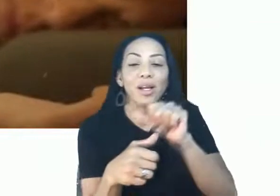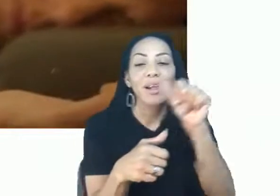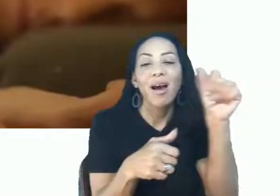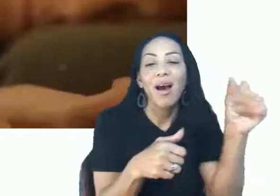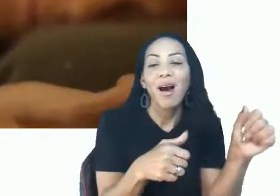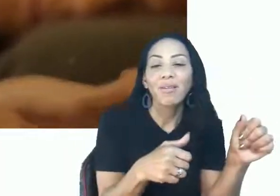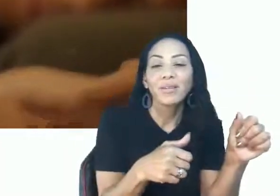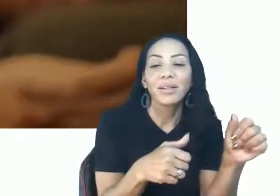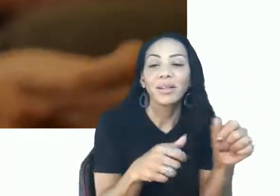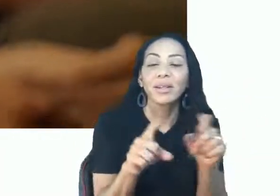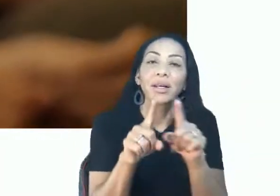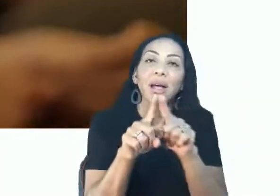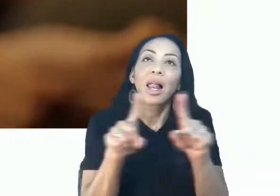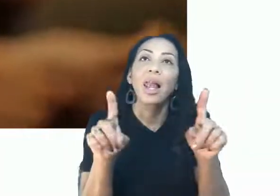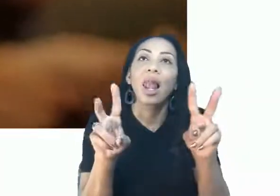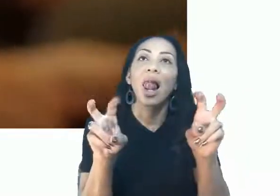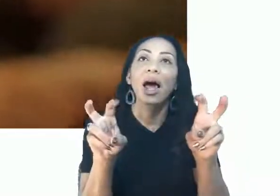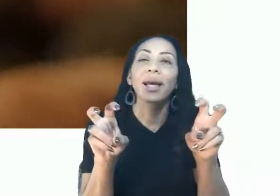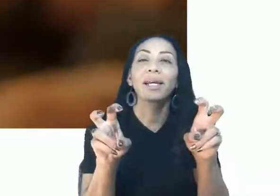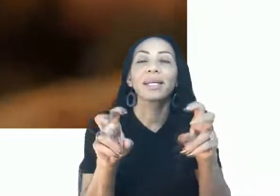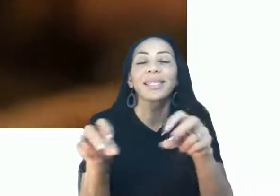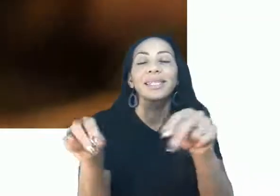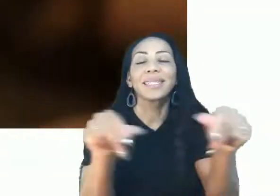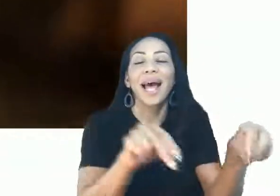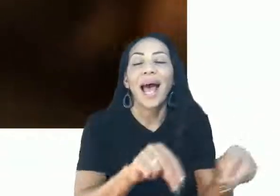like a line drawn in sand.